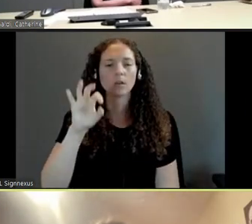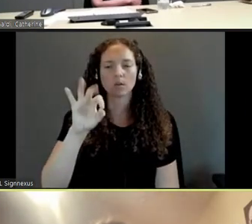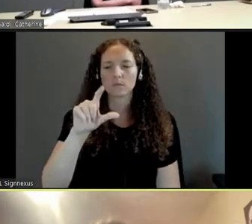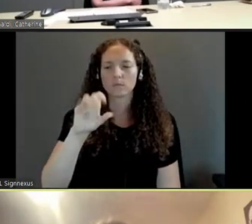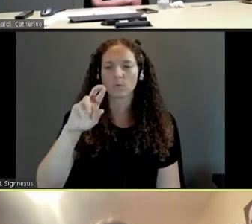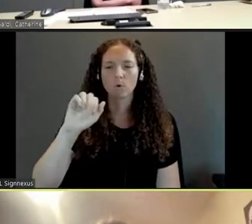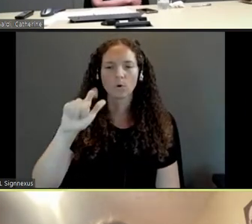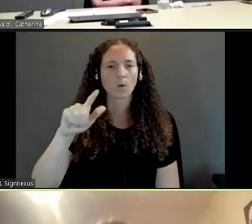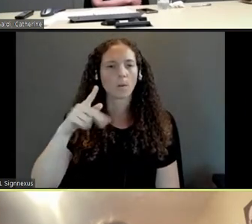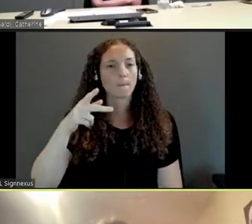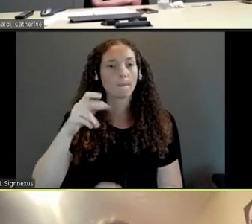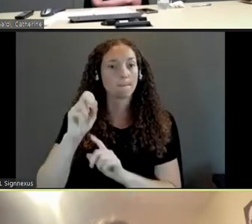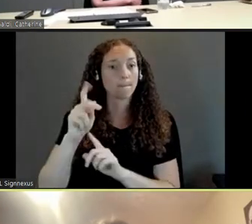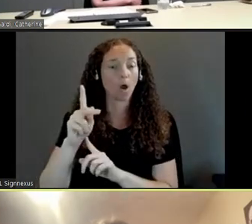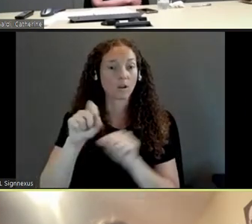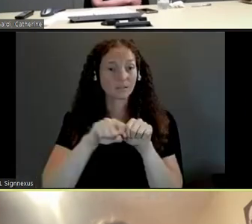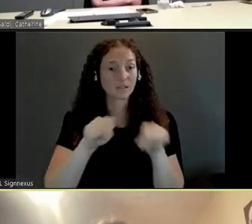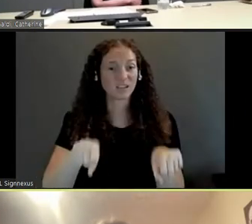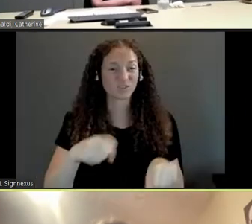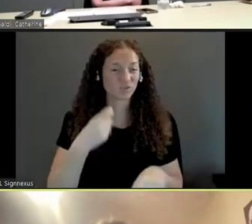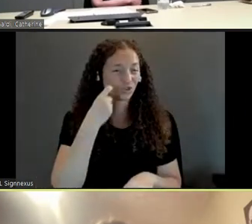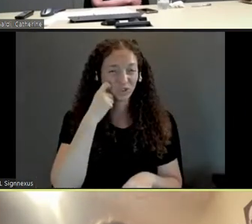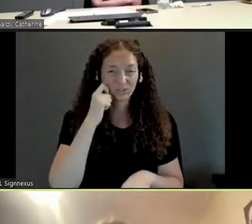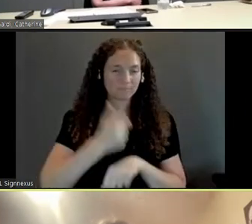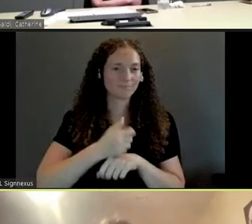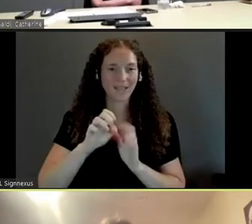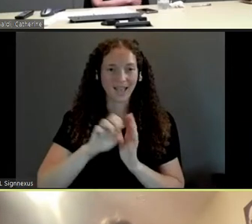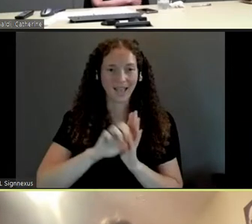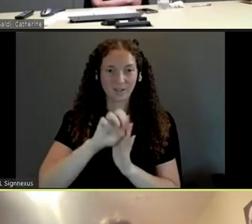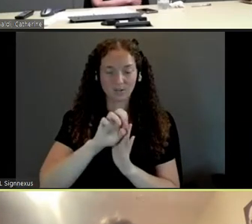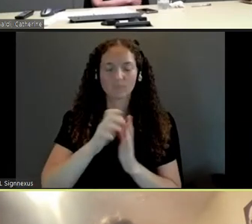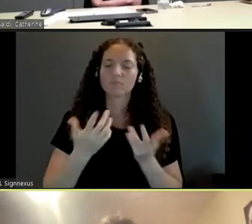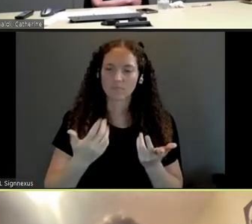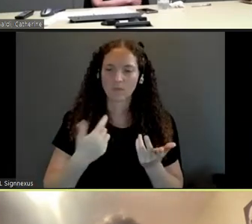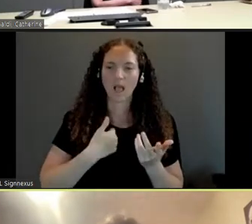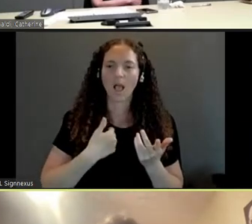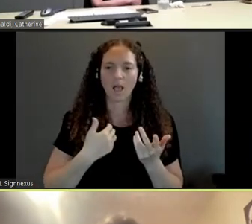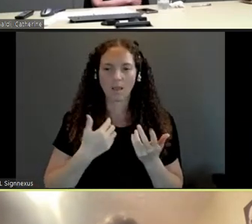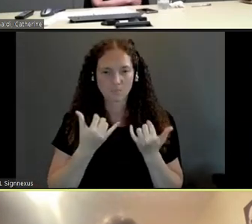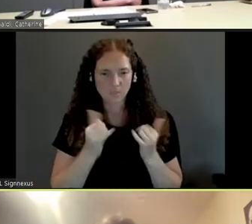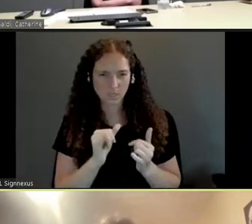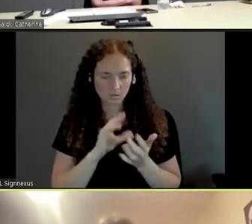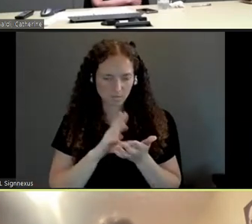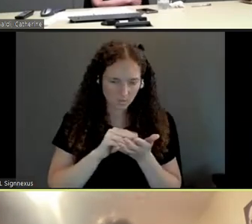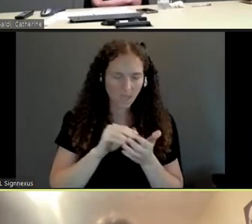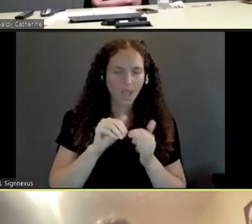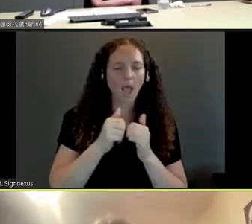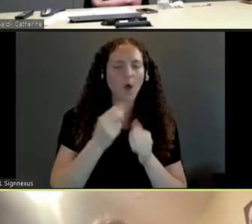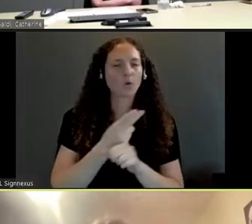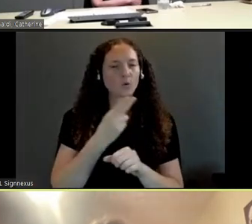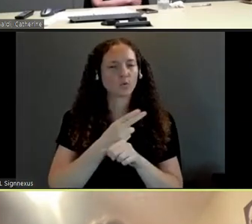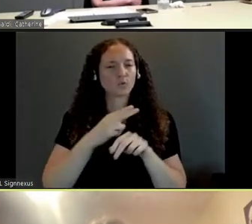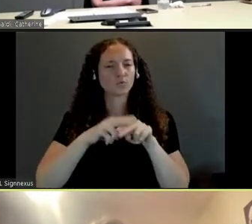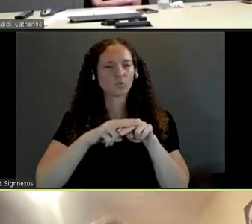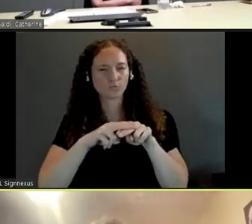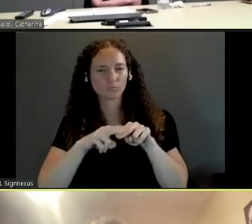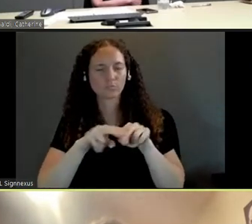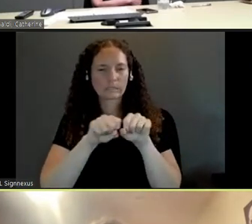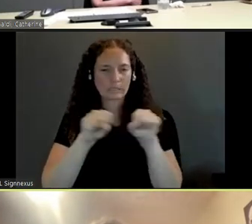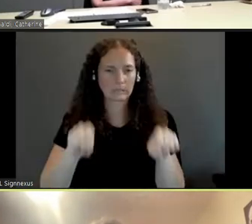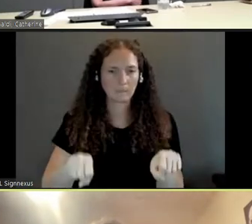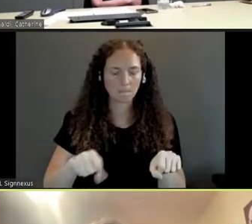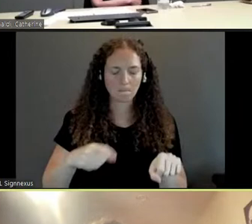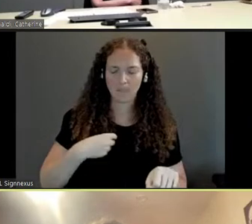an elevator, so I'm really just learning how to use the transit system. And I am very concerned as a person with